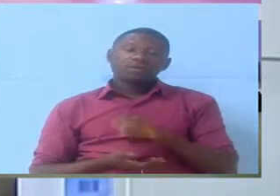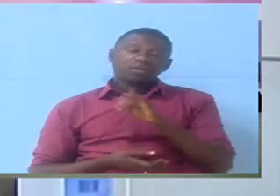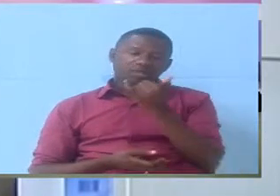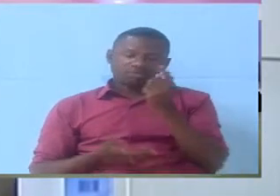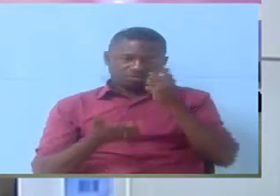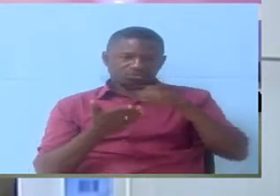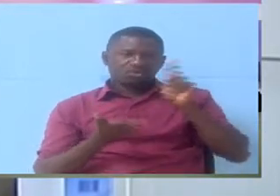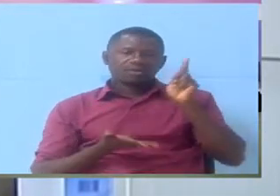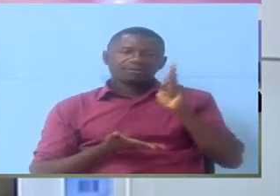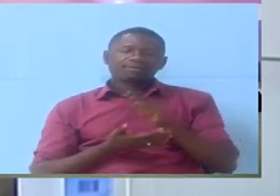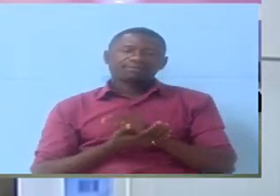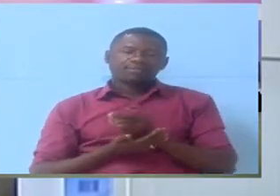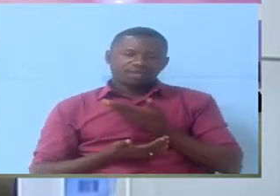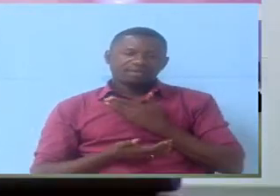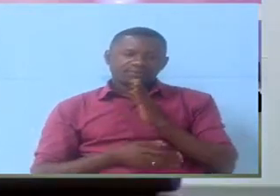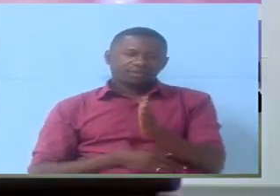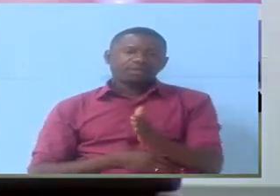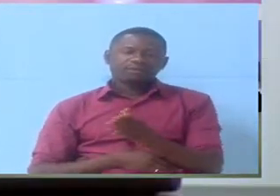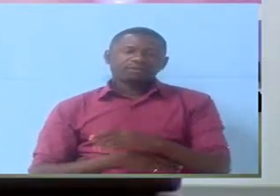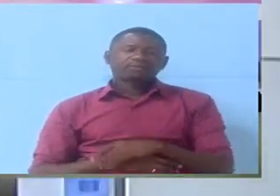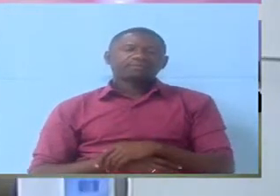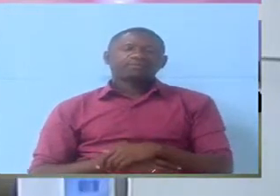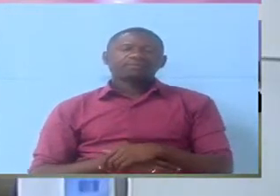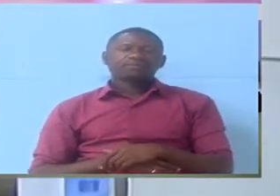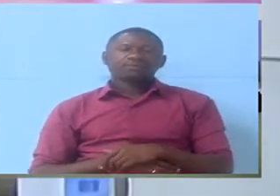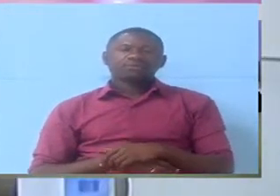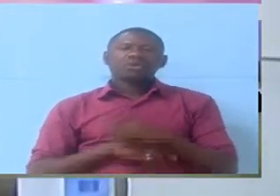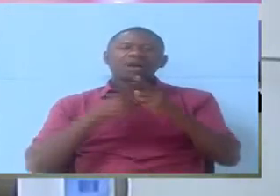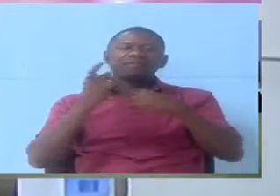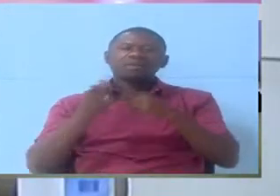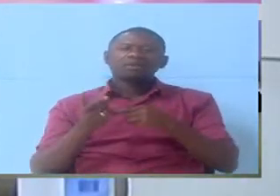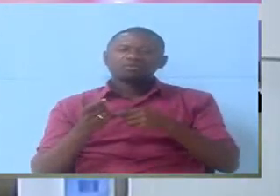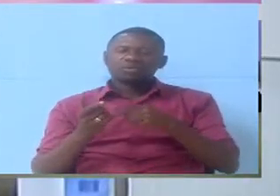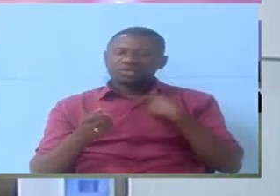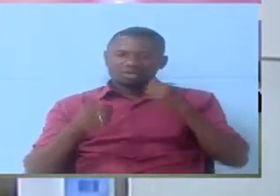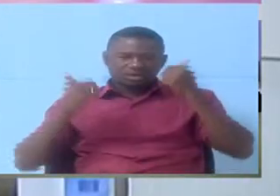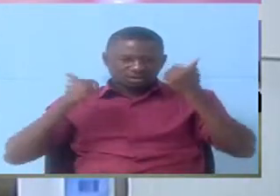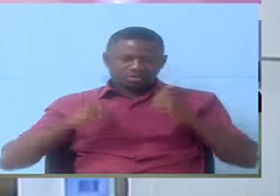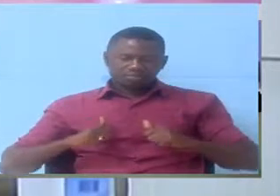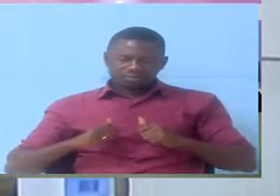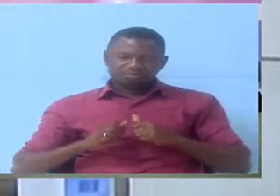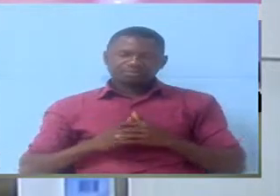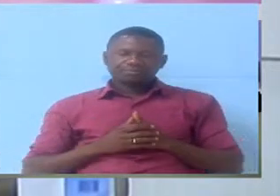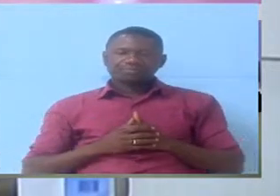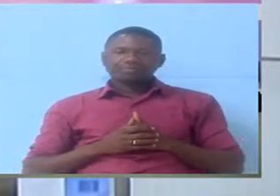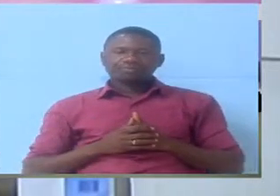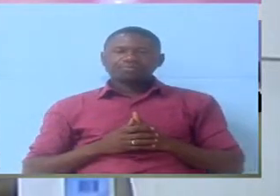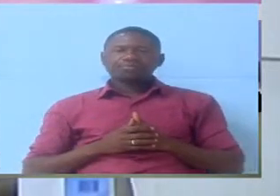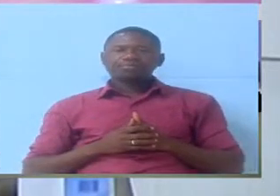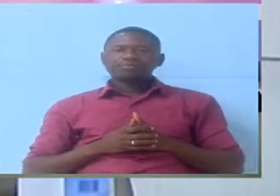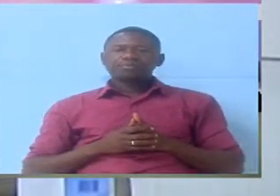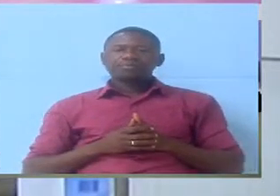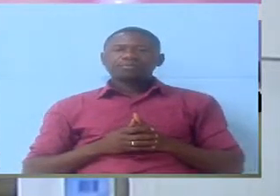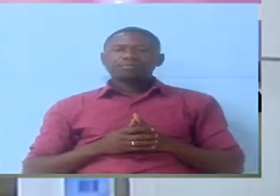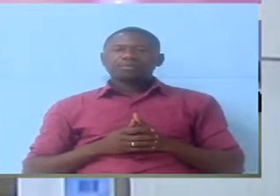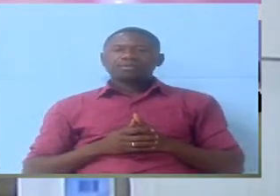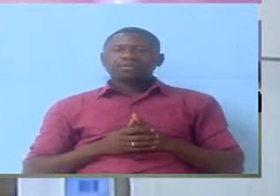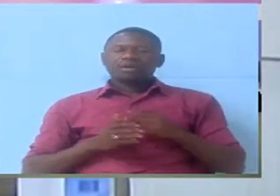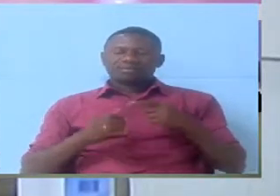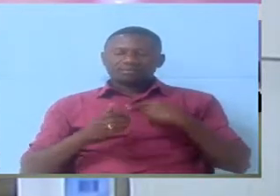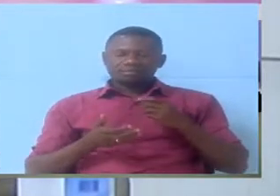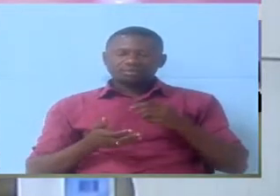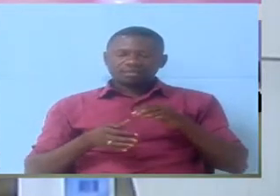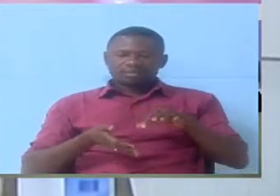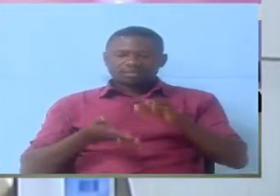Yes, correct. Proceed. So when that happened, I just took a piece of